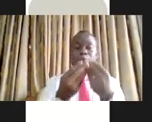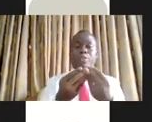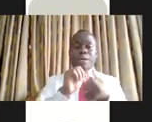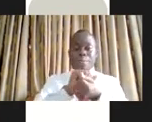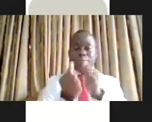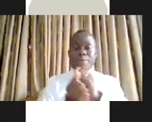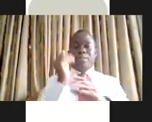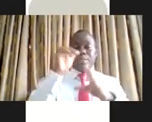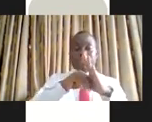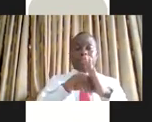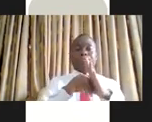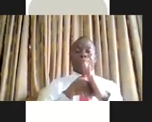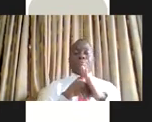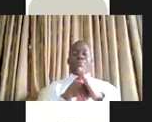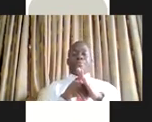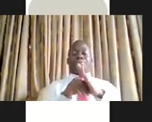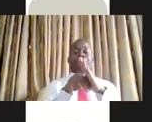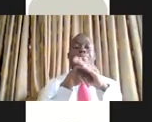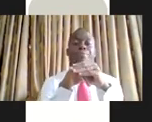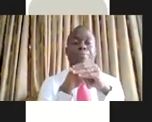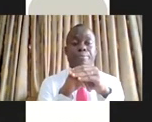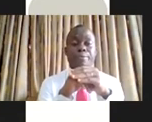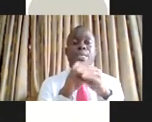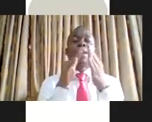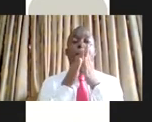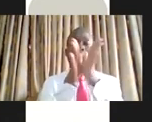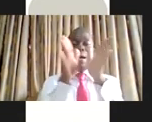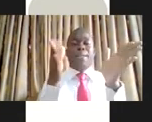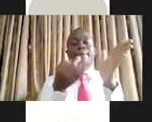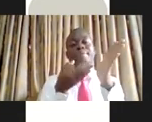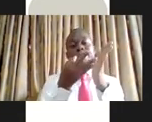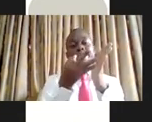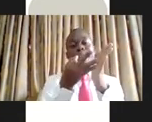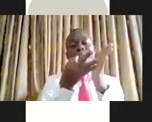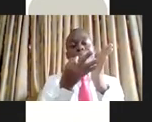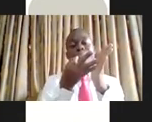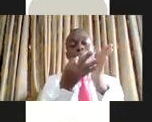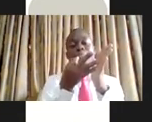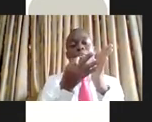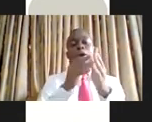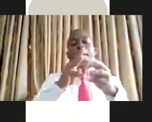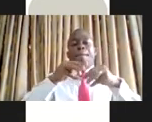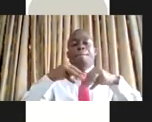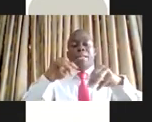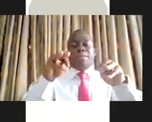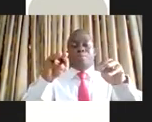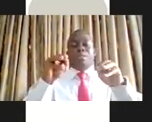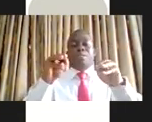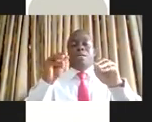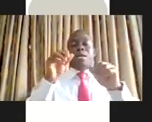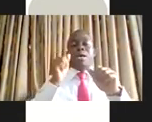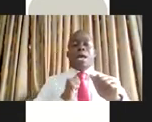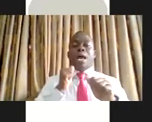the so-called Public Finance Management Act through what is